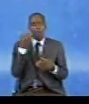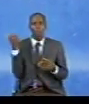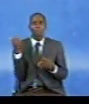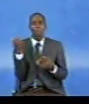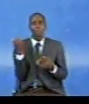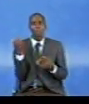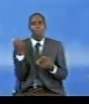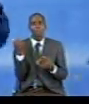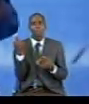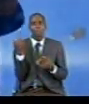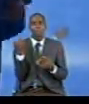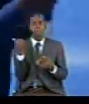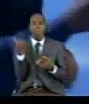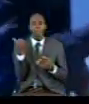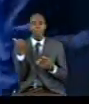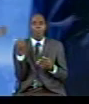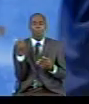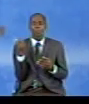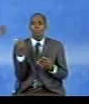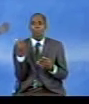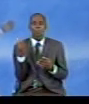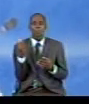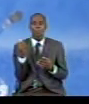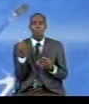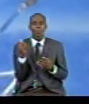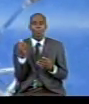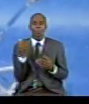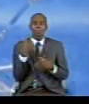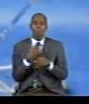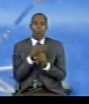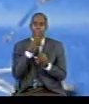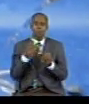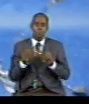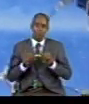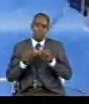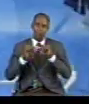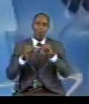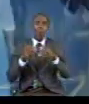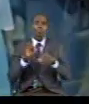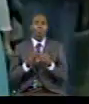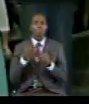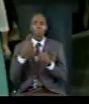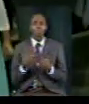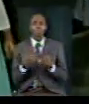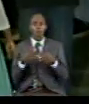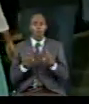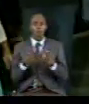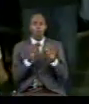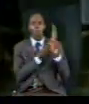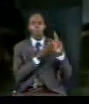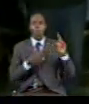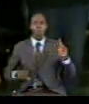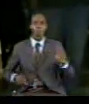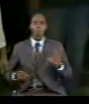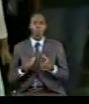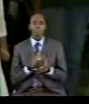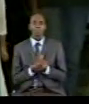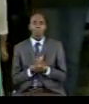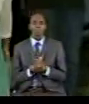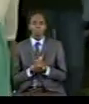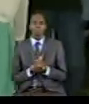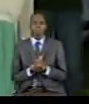It is in Jesus' done. Name. Make sure you continue with the people of God so as to maintain your healing.